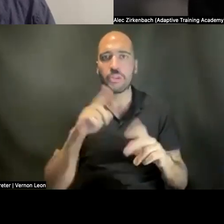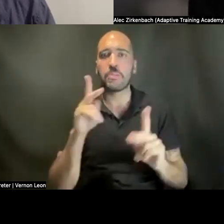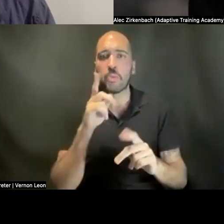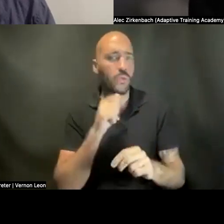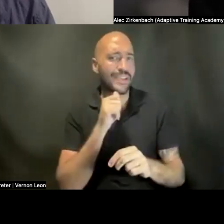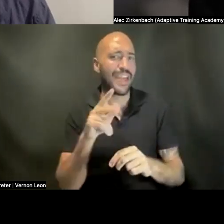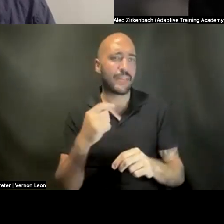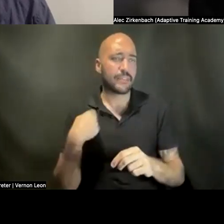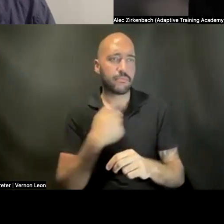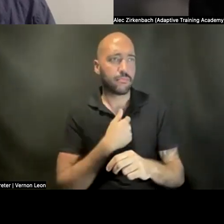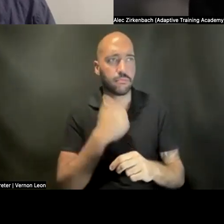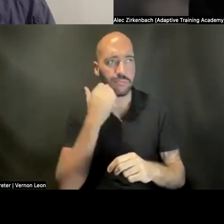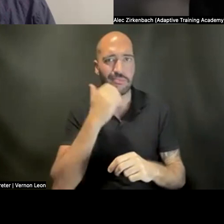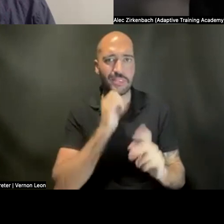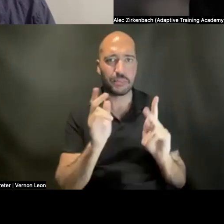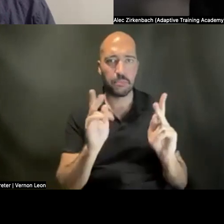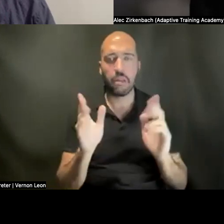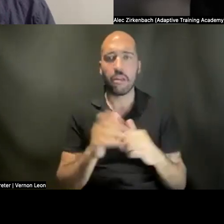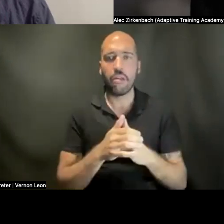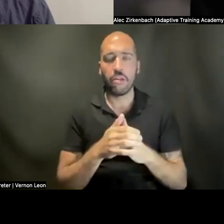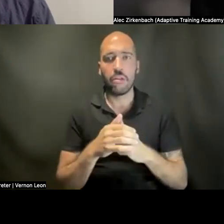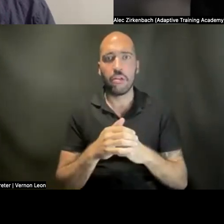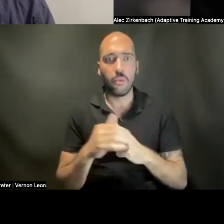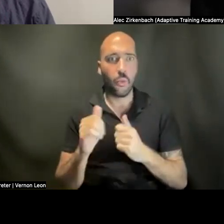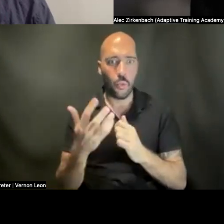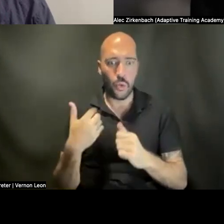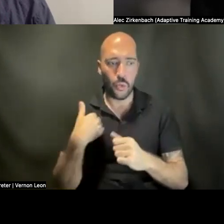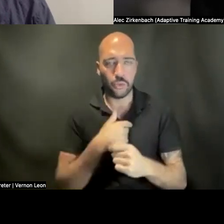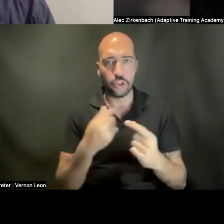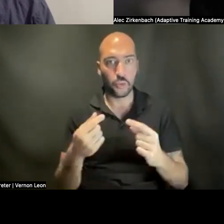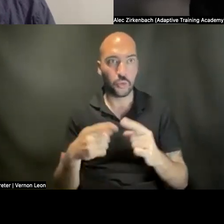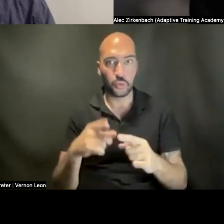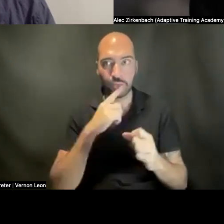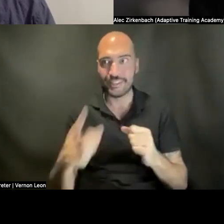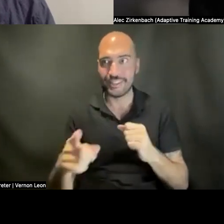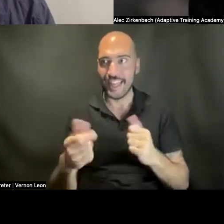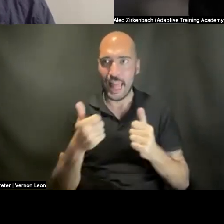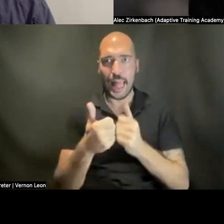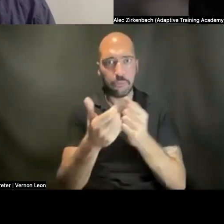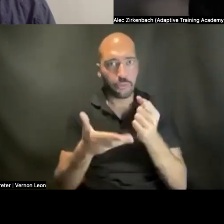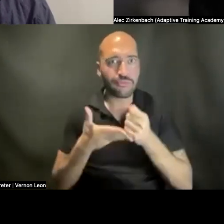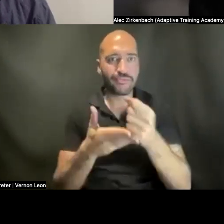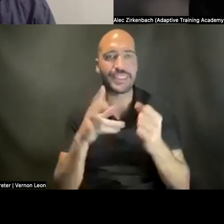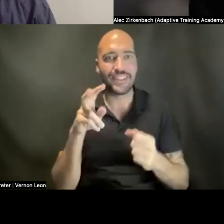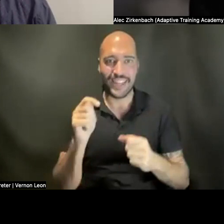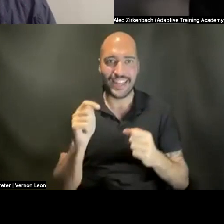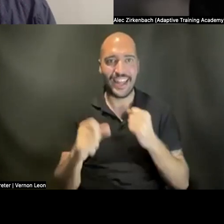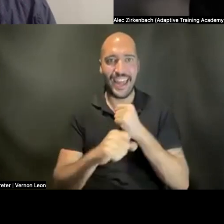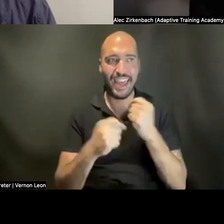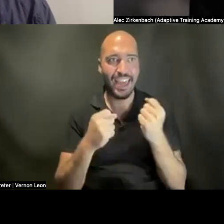veterans. What can non-veterans do to help amplify veteran advocacy efforts and issues that are relevant